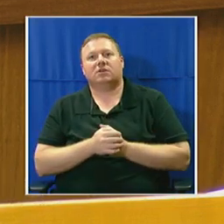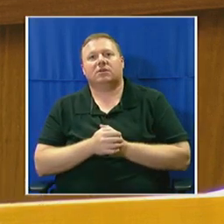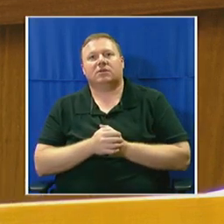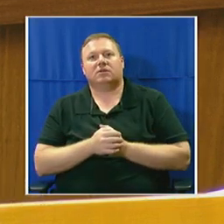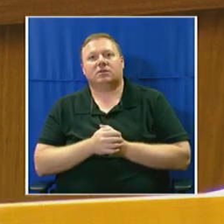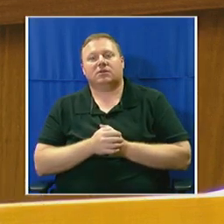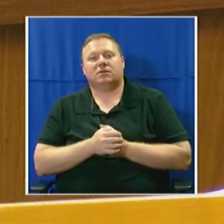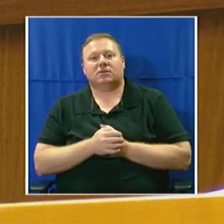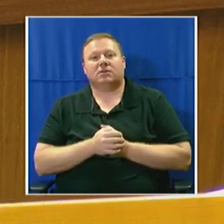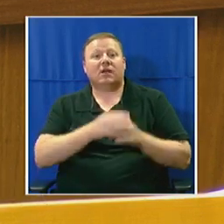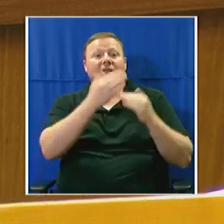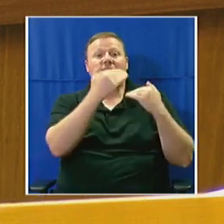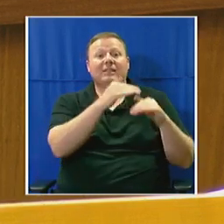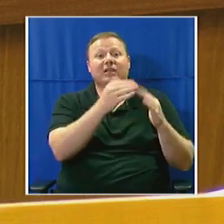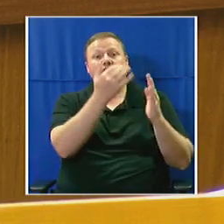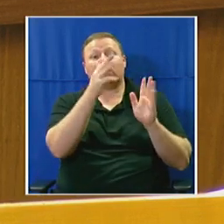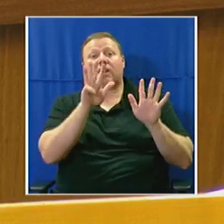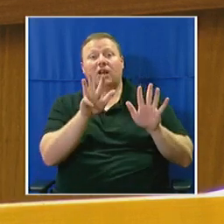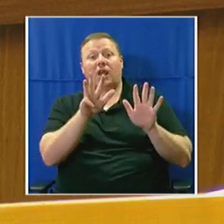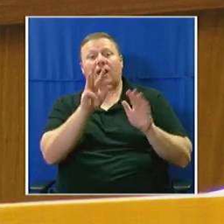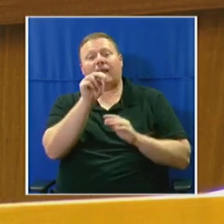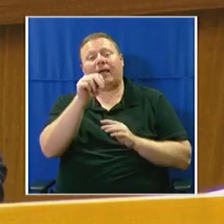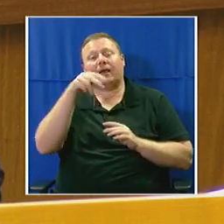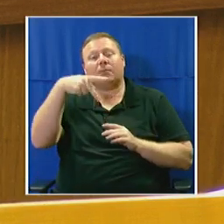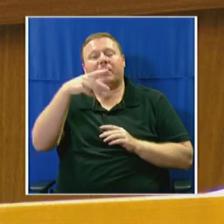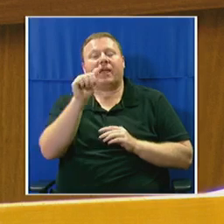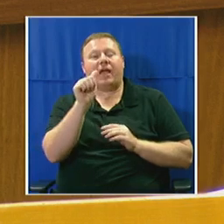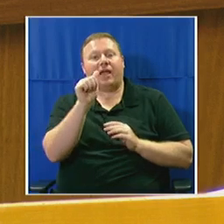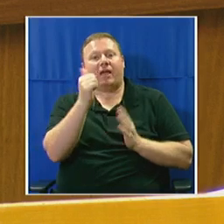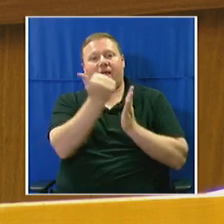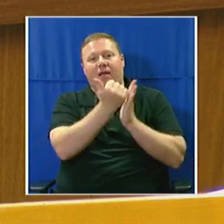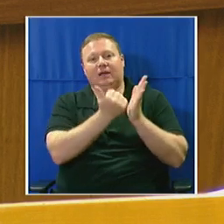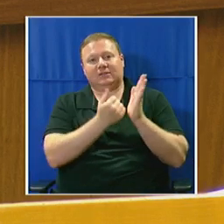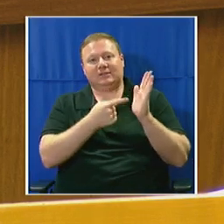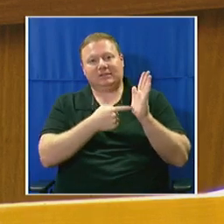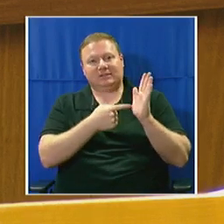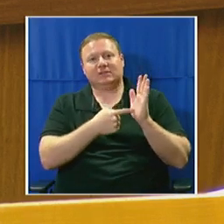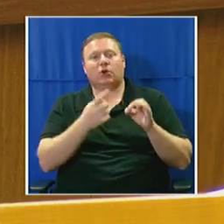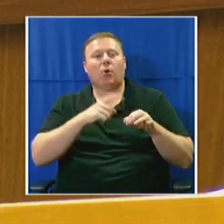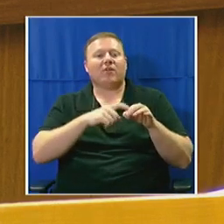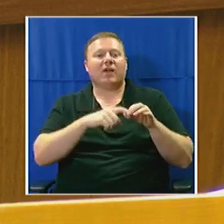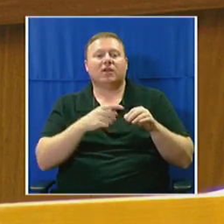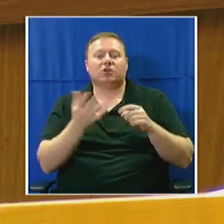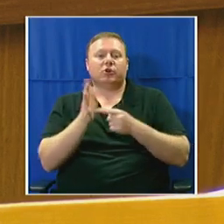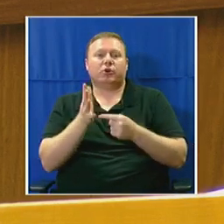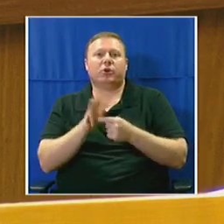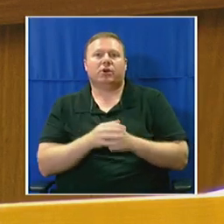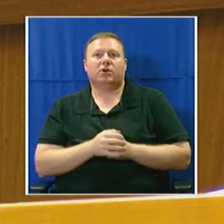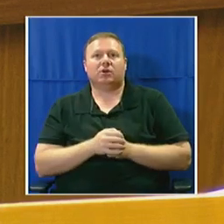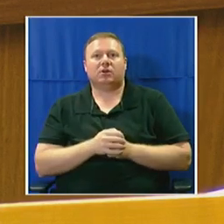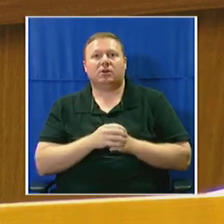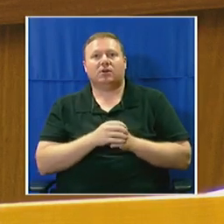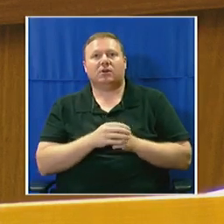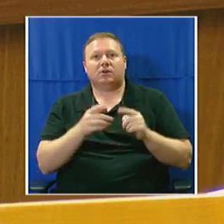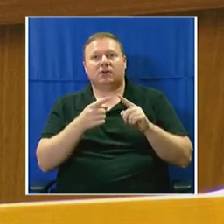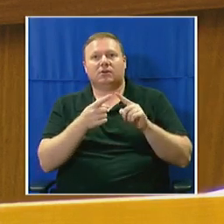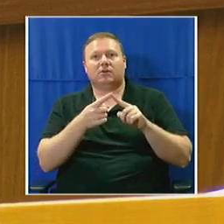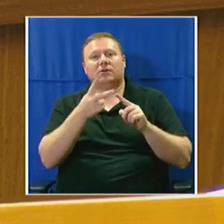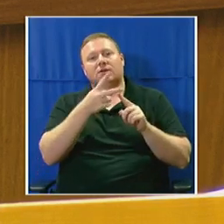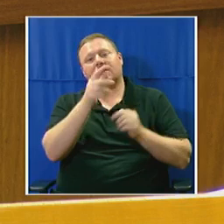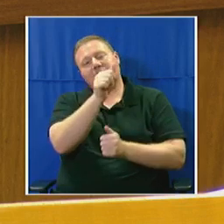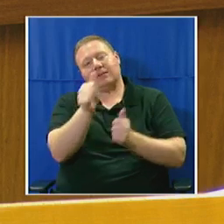time which had made us not to Grant him the oral representation honorable